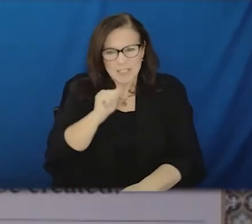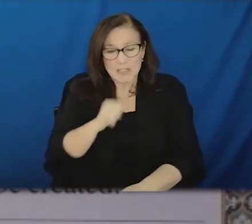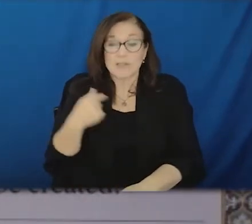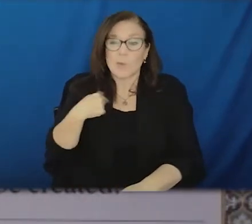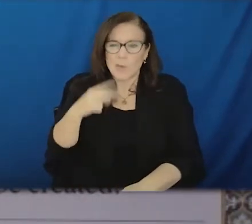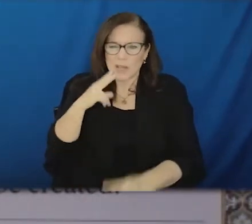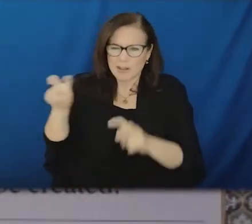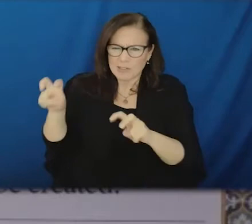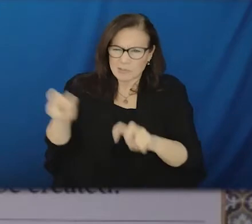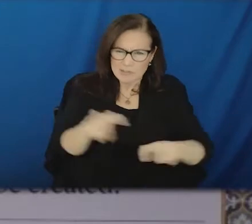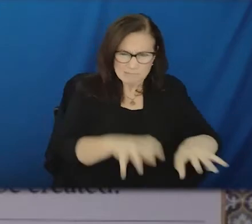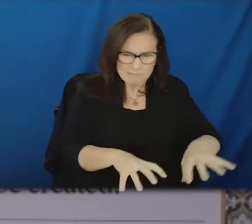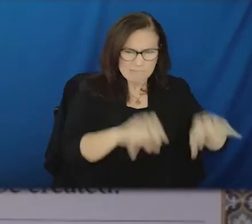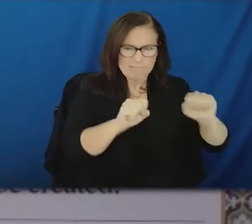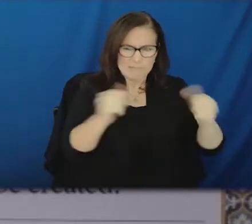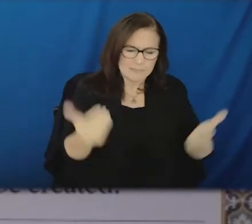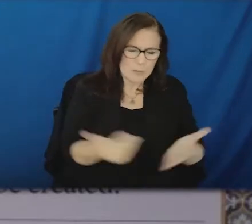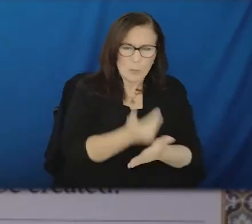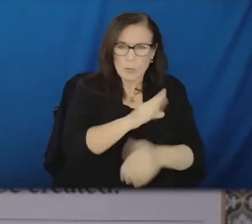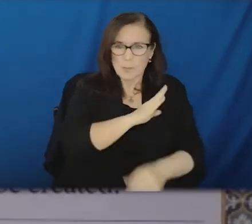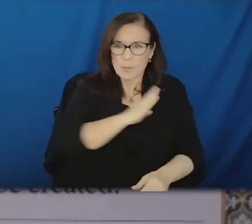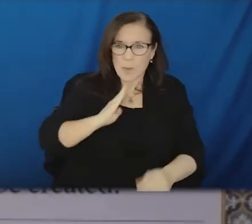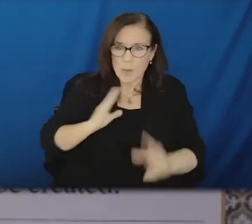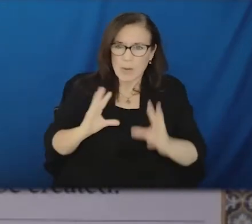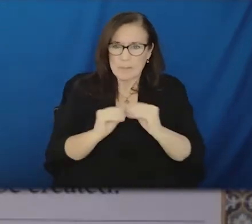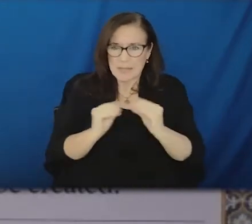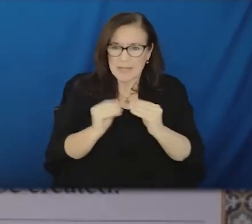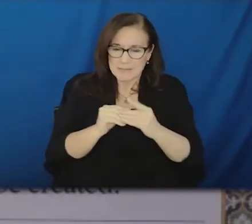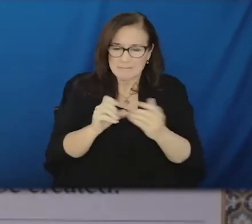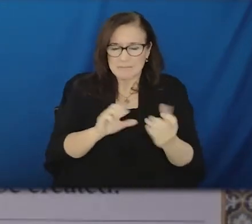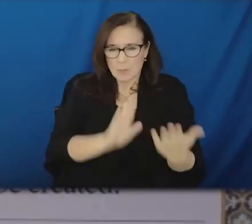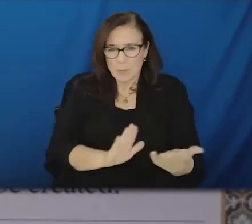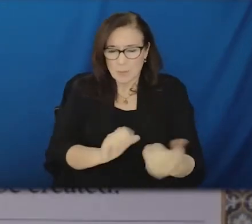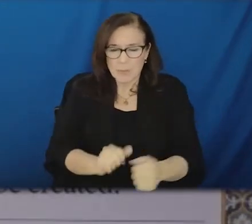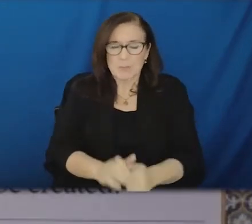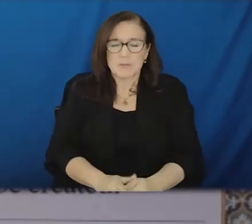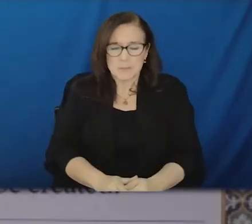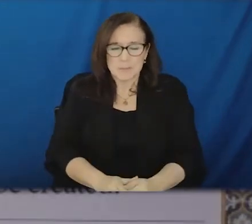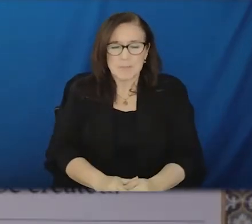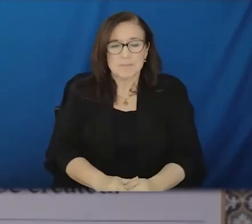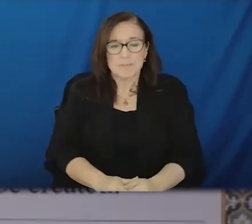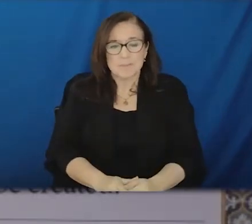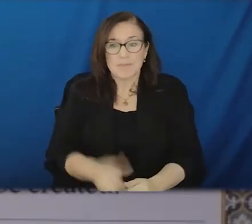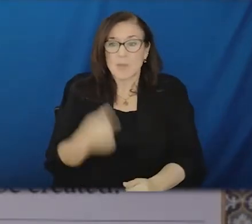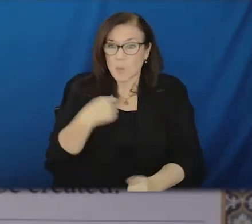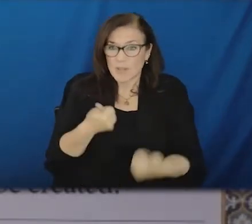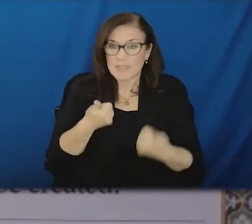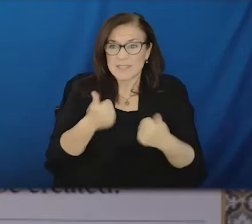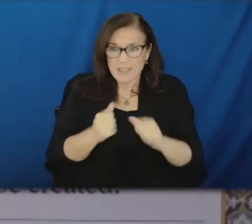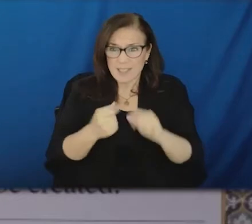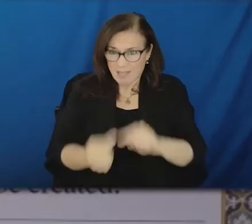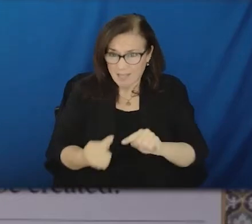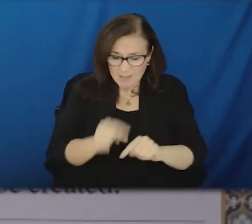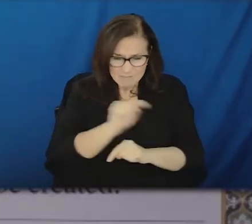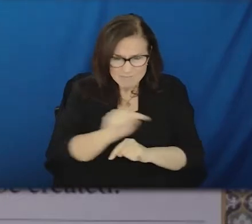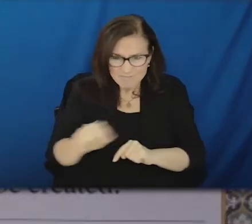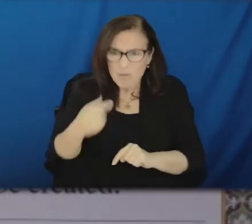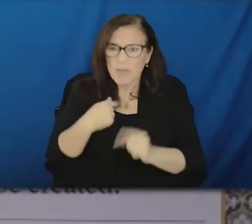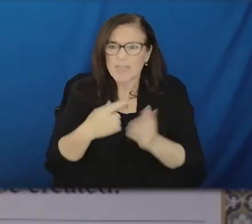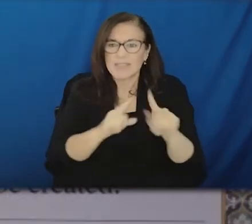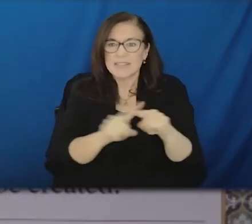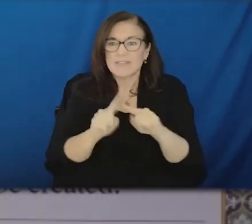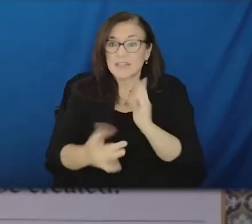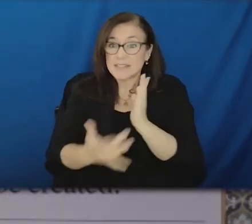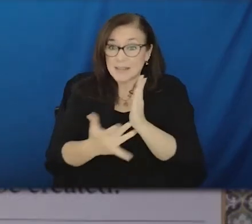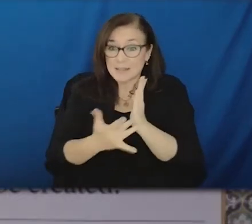transition into our new way of meeting in person. And as we master our technology challenges, we promise to